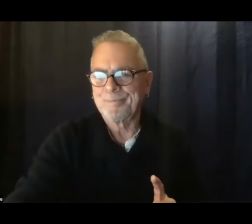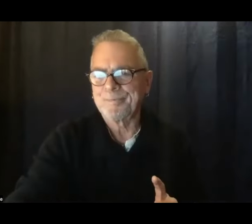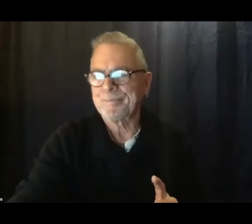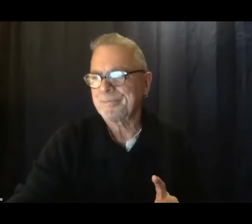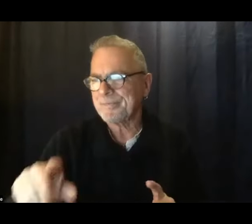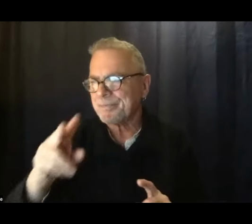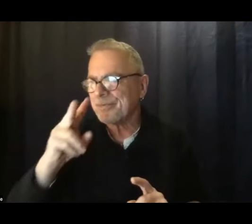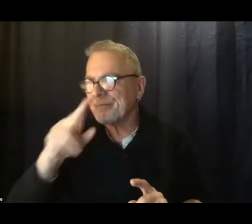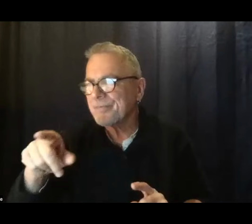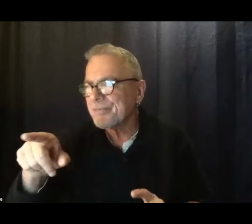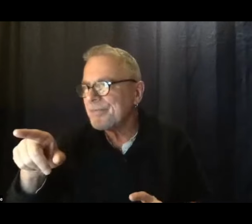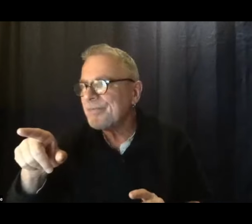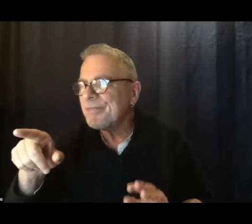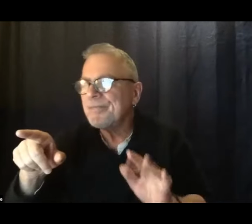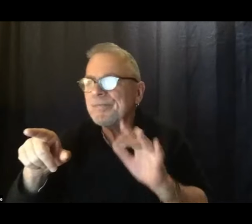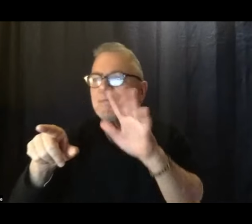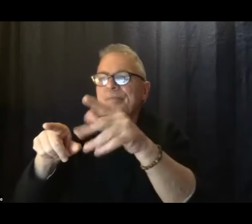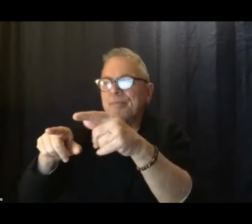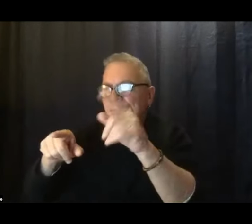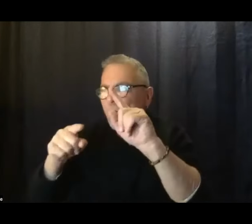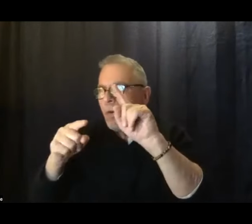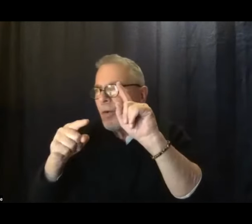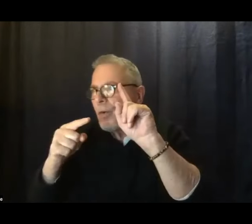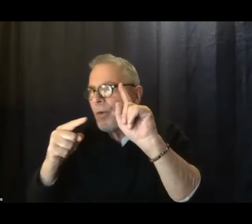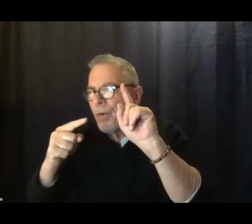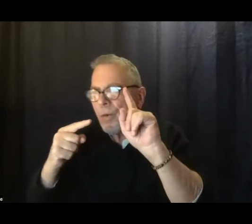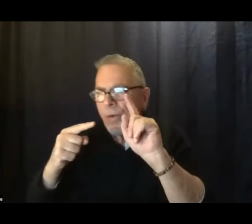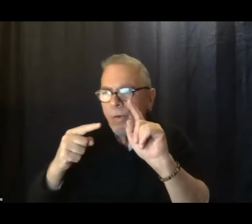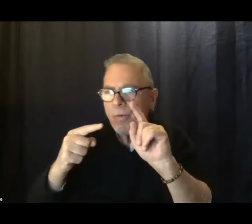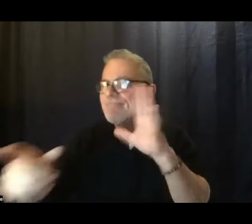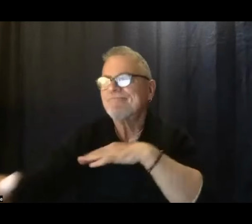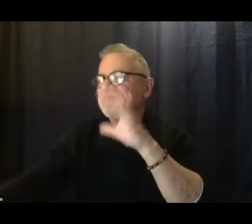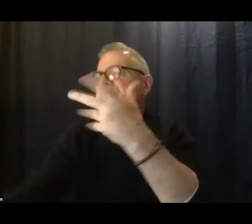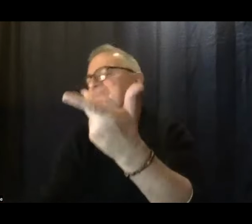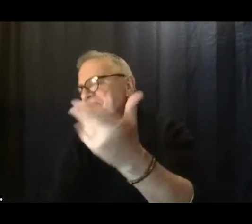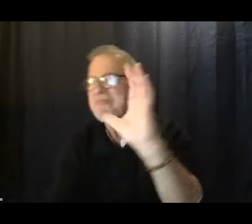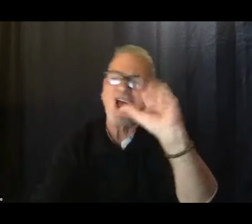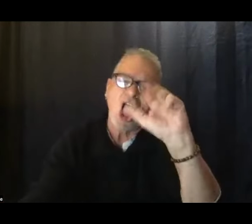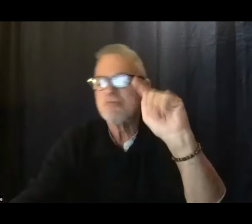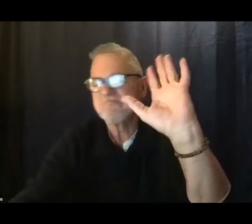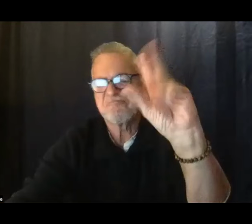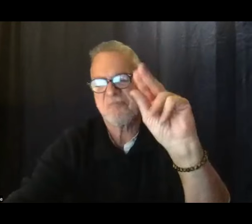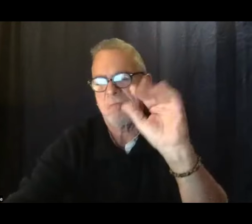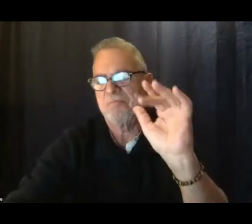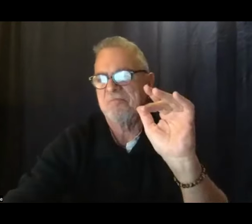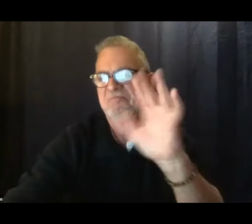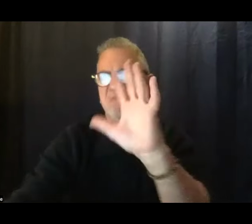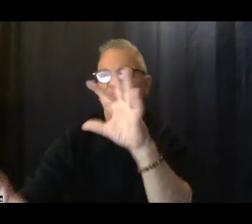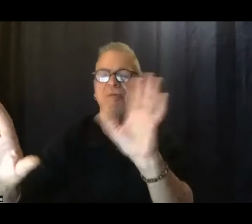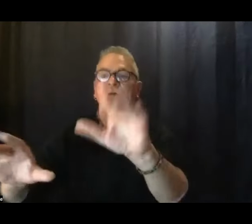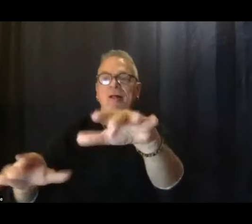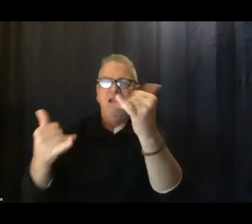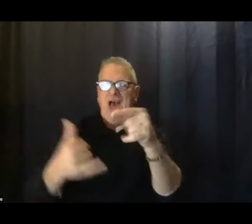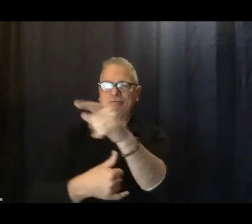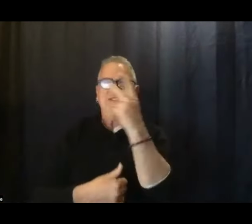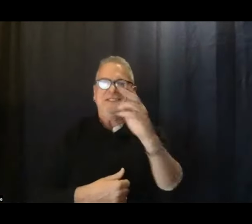It's important. I want you to look, where was it at? Oh, cartoon, no,